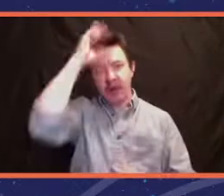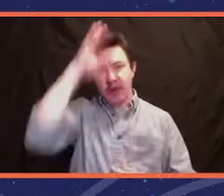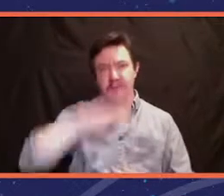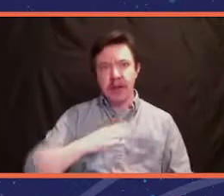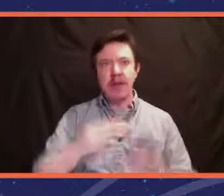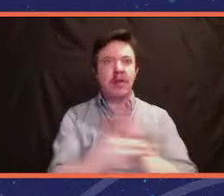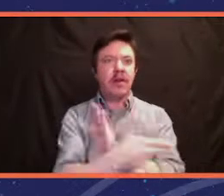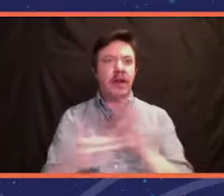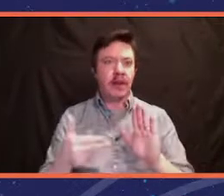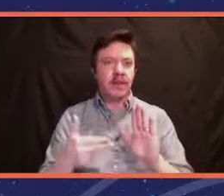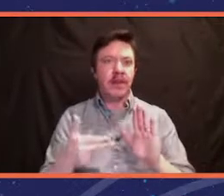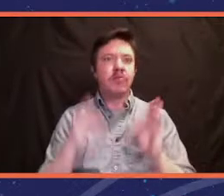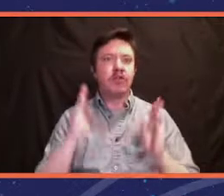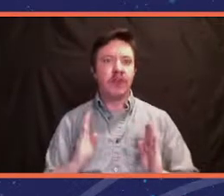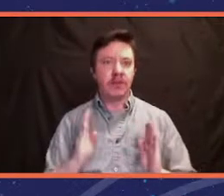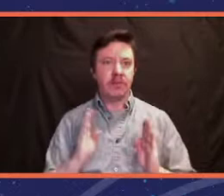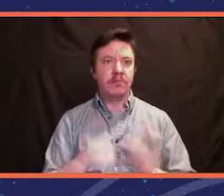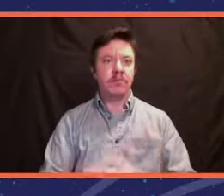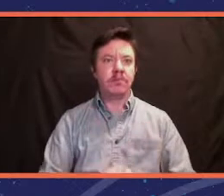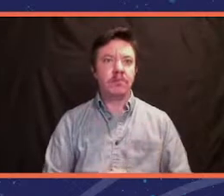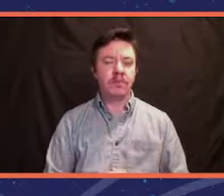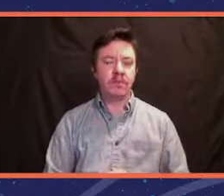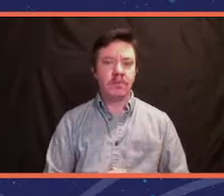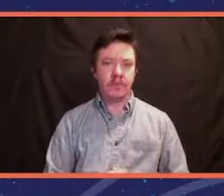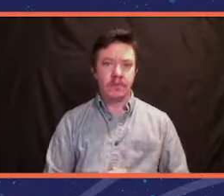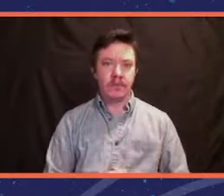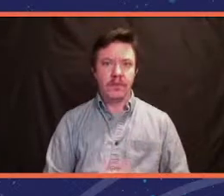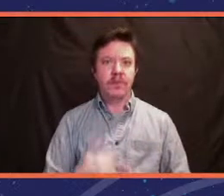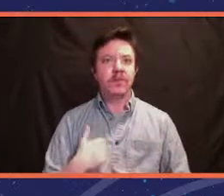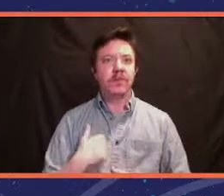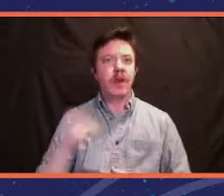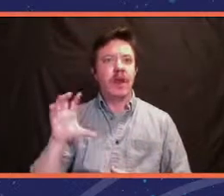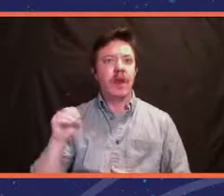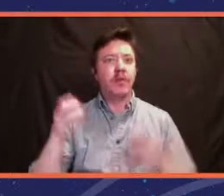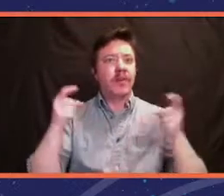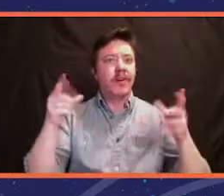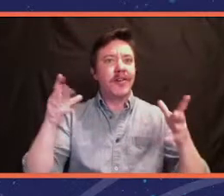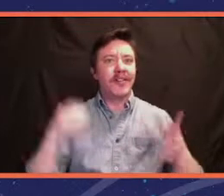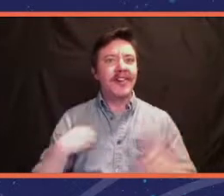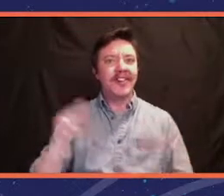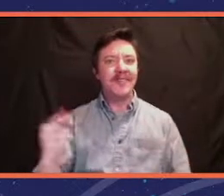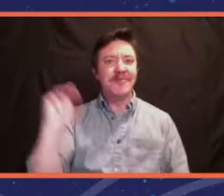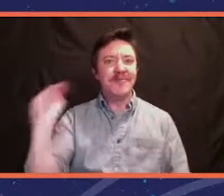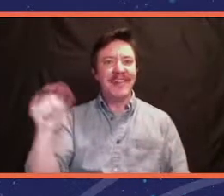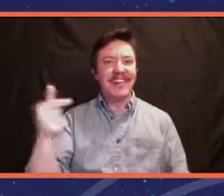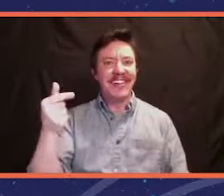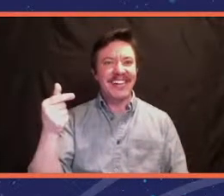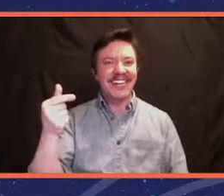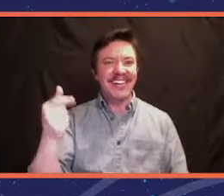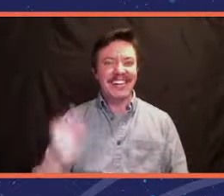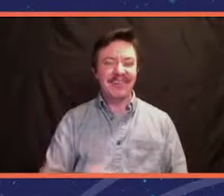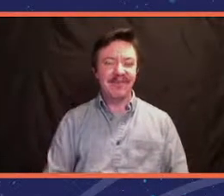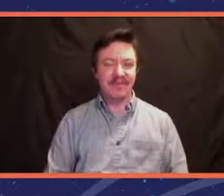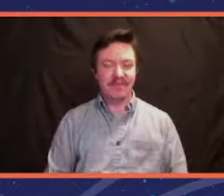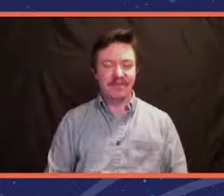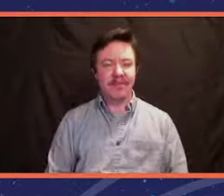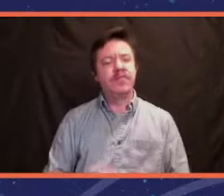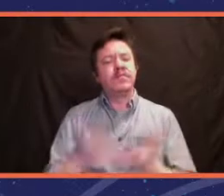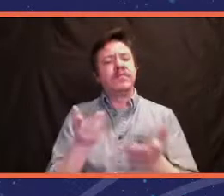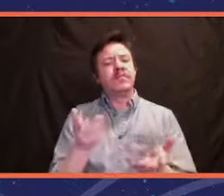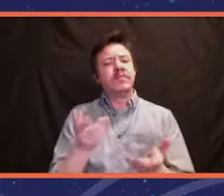person, and I am one of the co-directors of Movement Generation. In terms of,